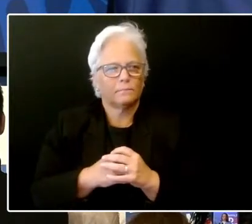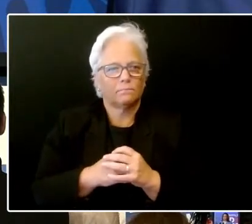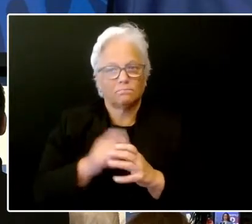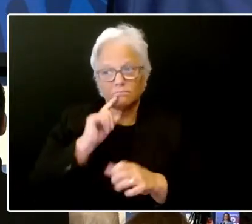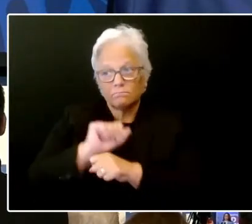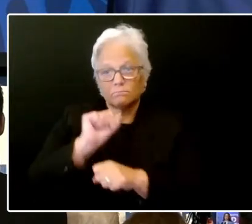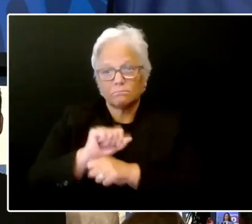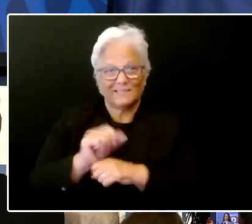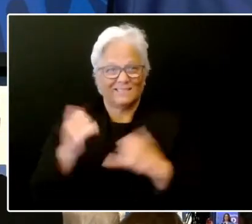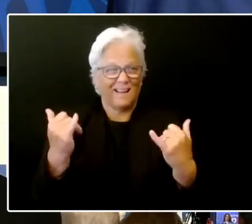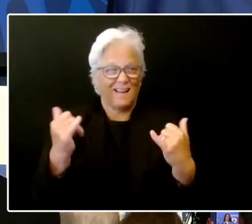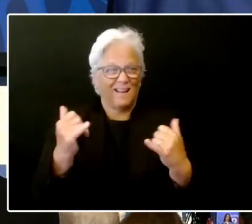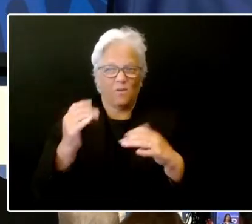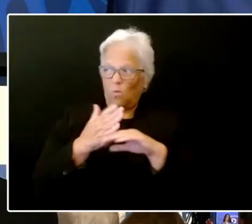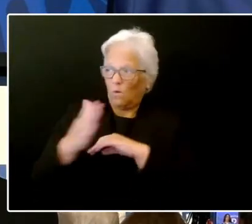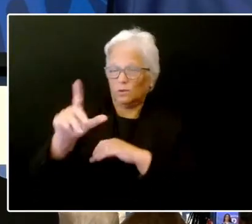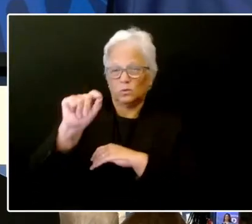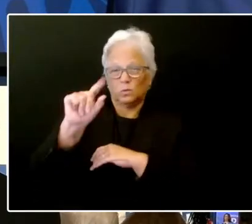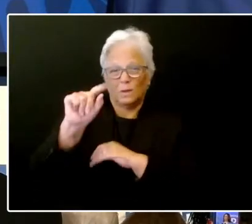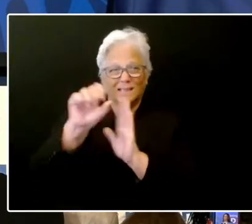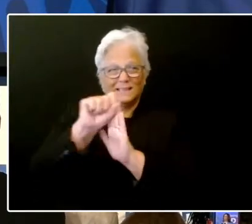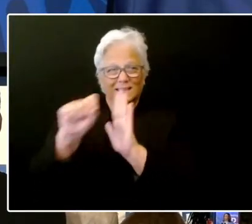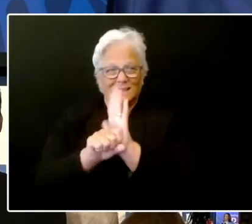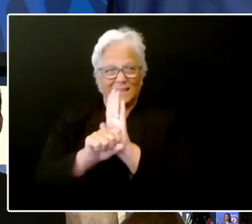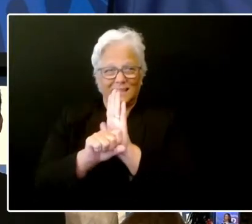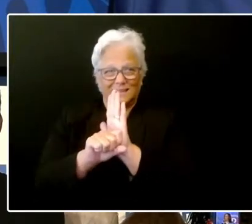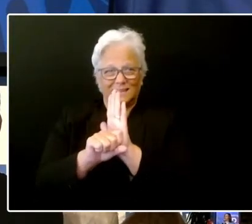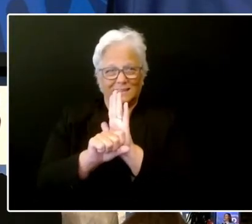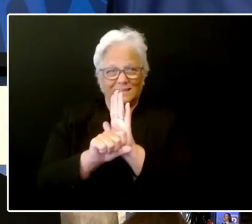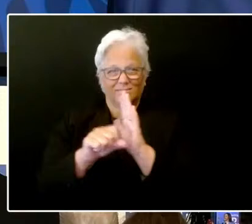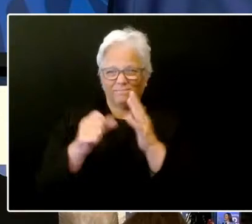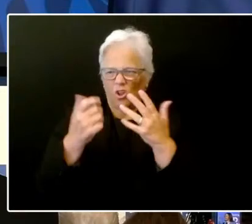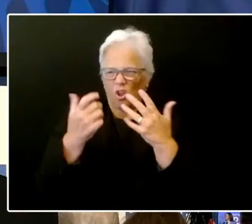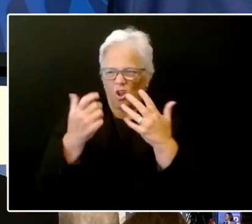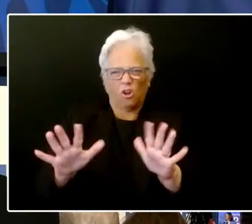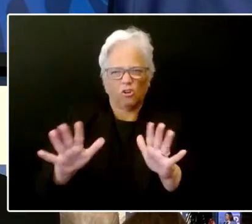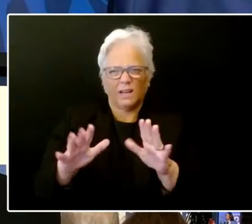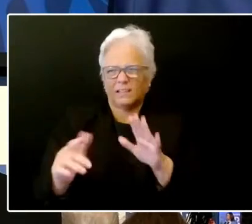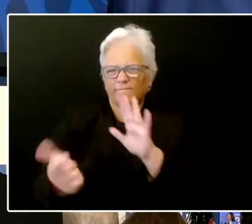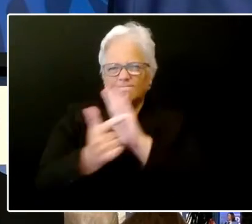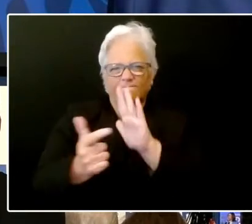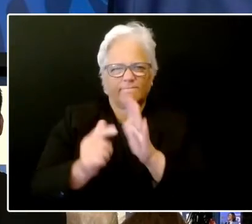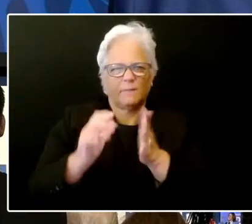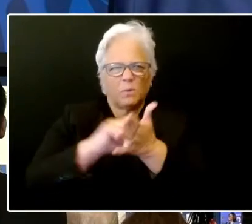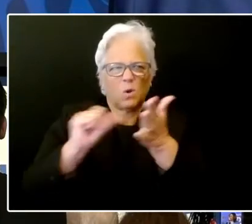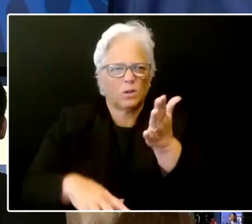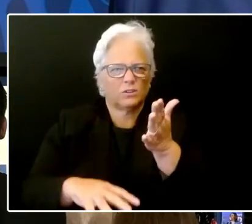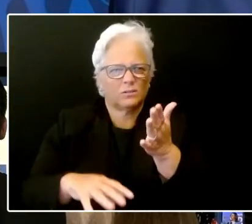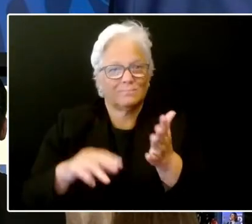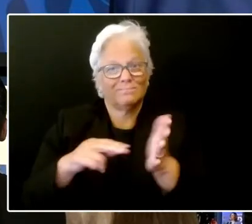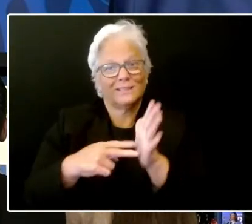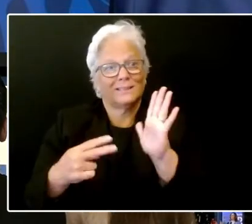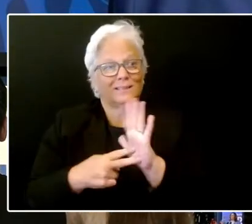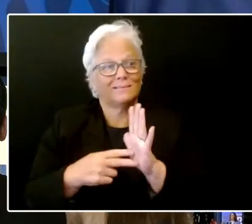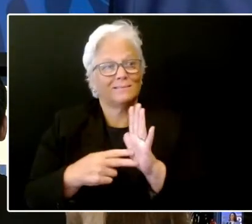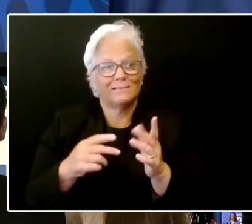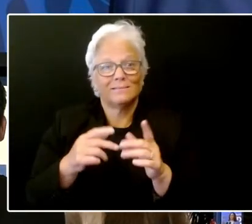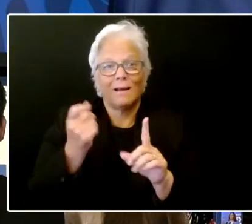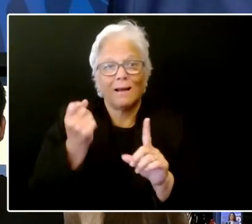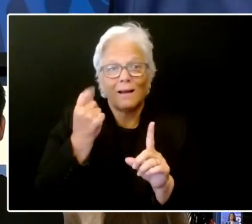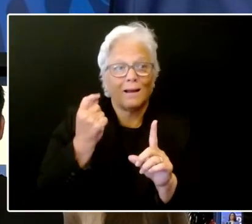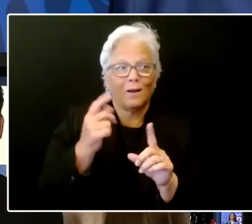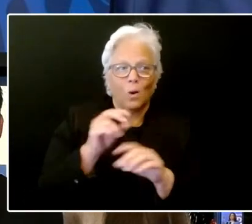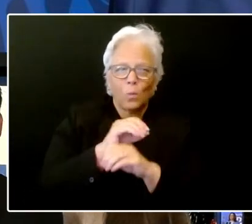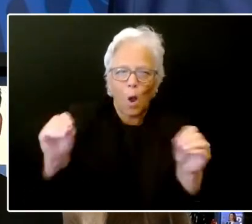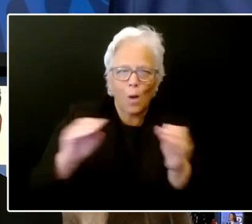no mistake, if Trump gets the chance, he will sign a national abortion ban to outlaw abortion in